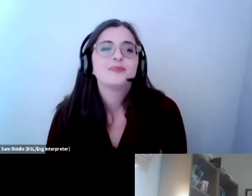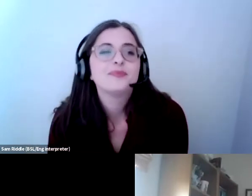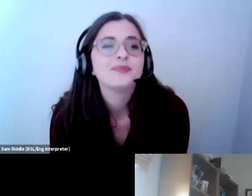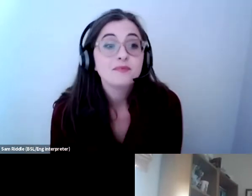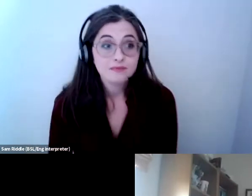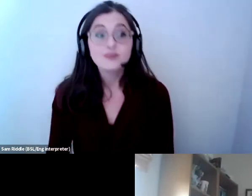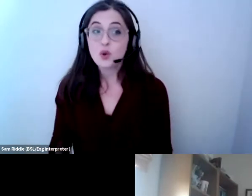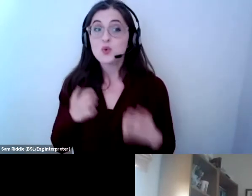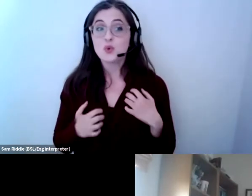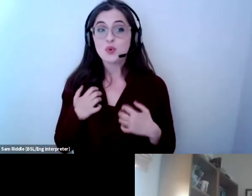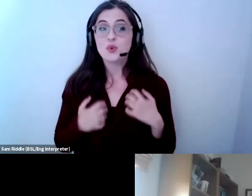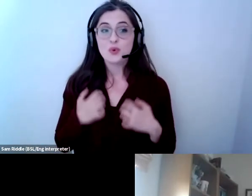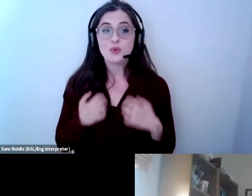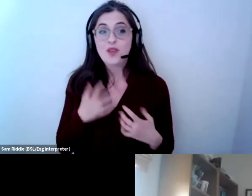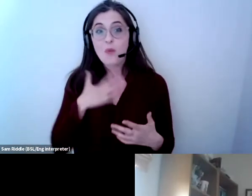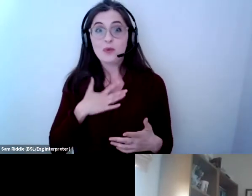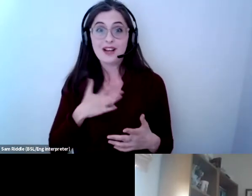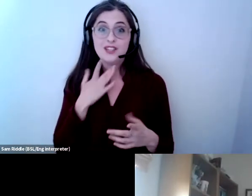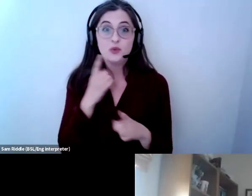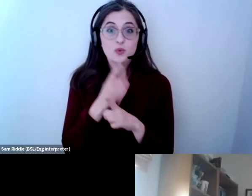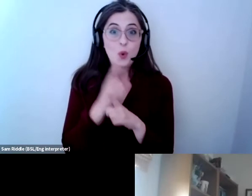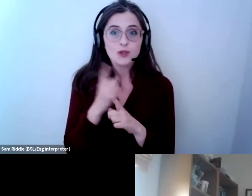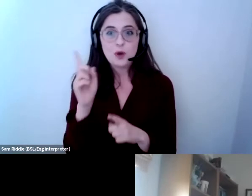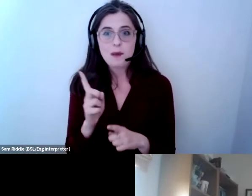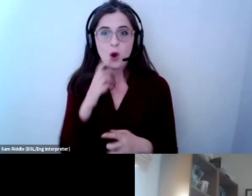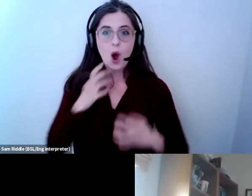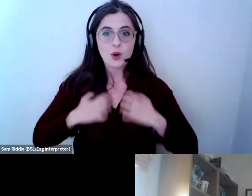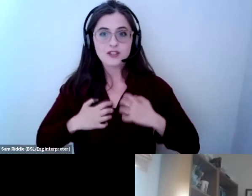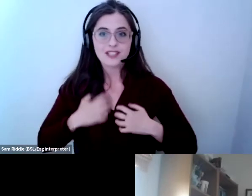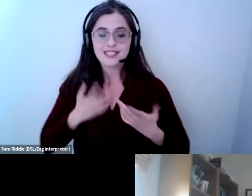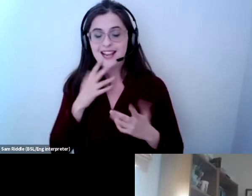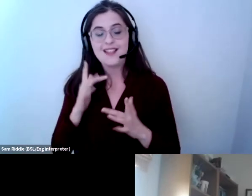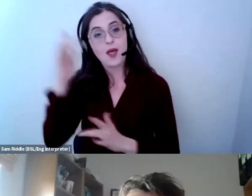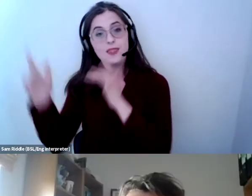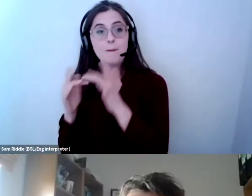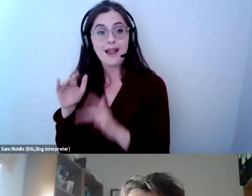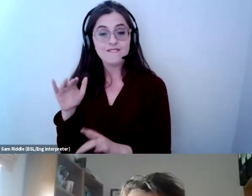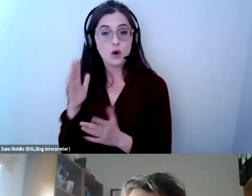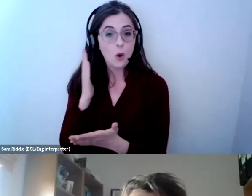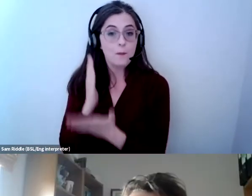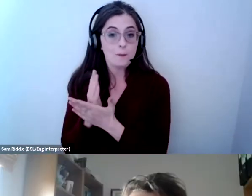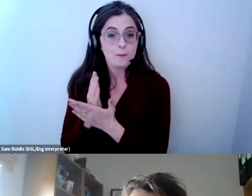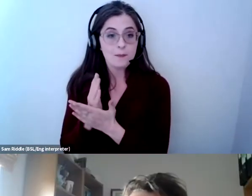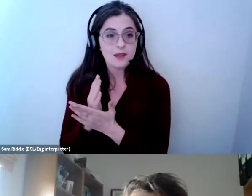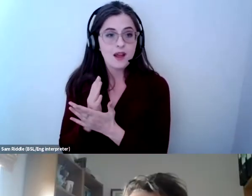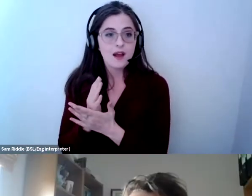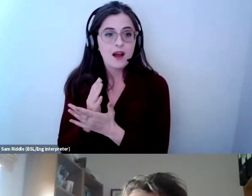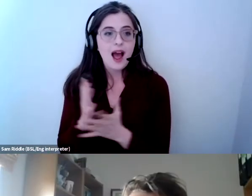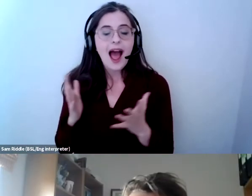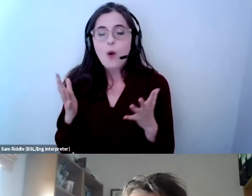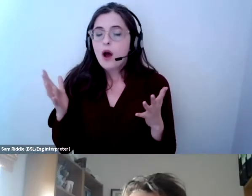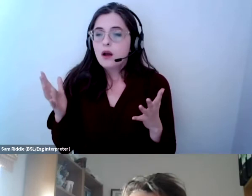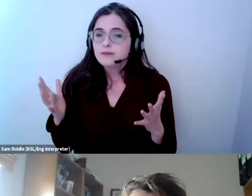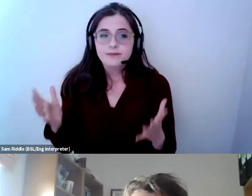We're definitely interested in talking to people that might be interested in the platform as well. Our main efforts at the moment